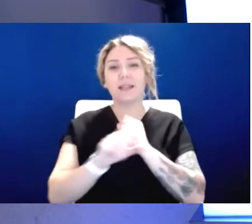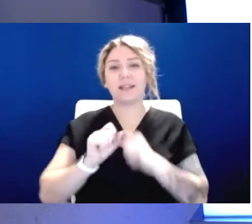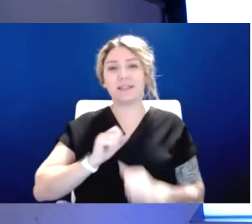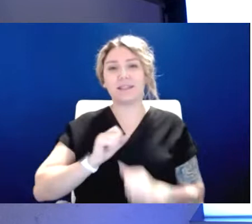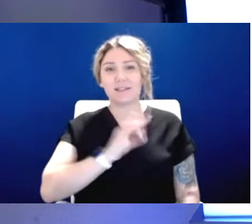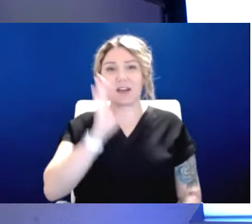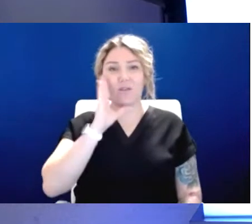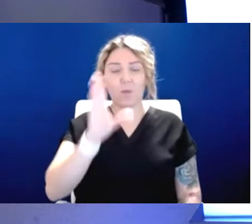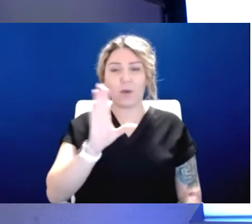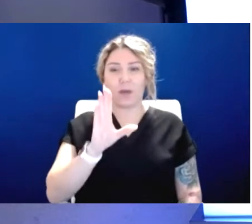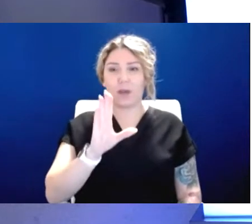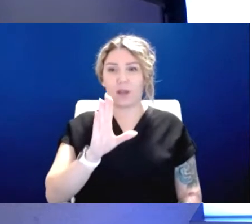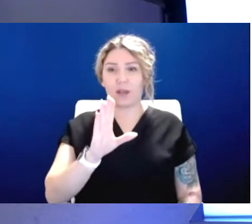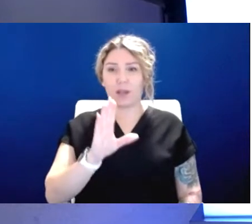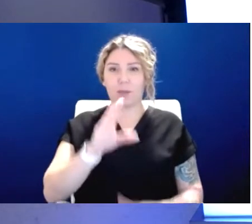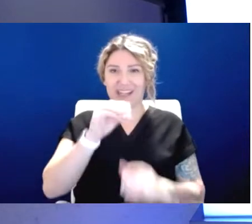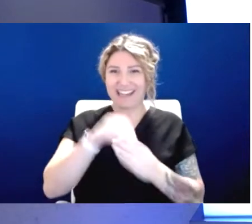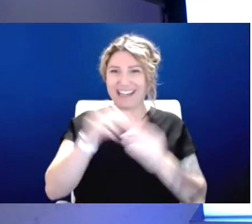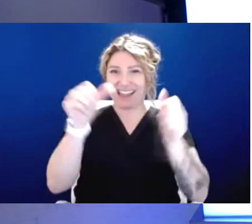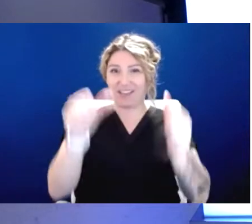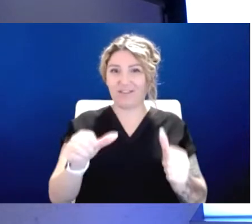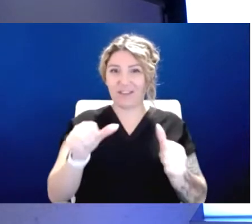in the feed,